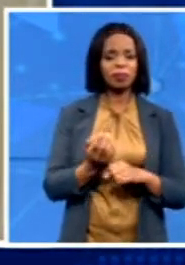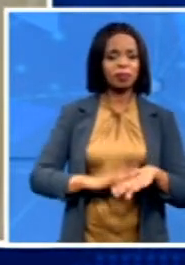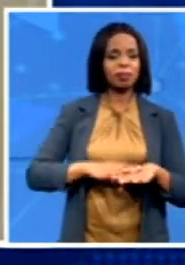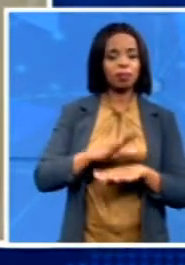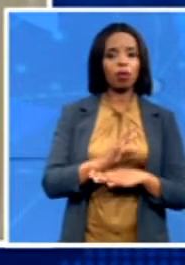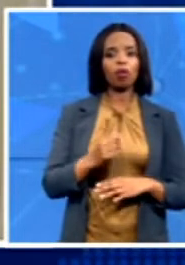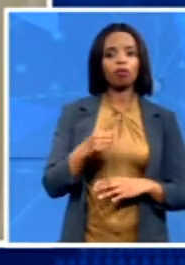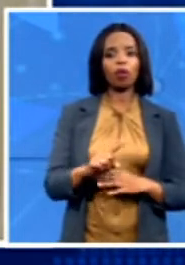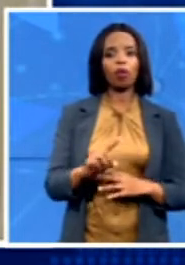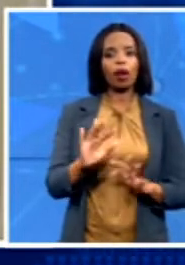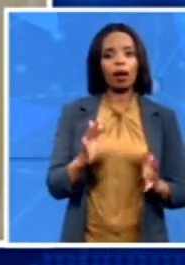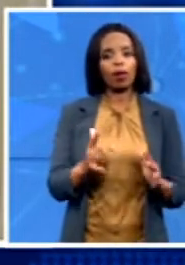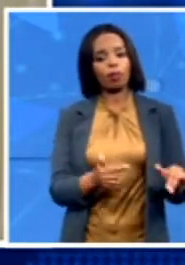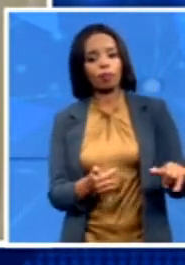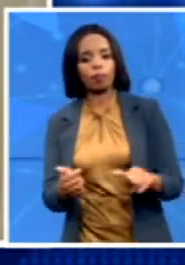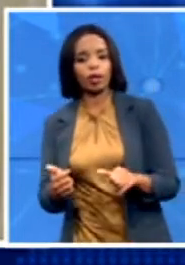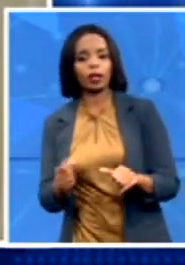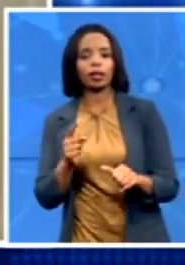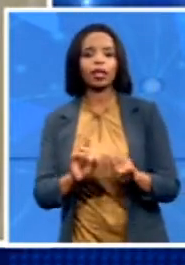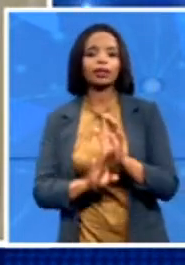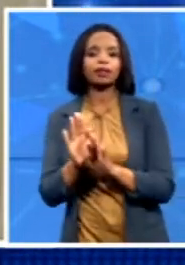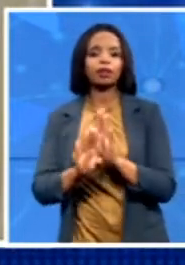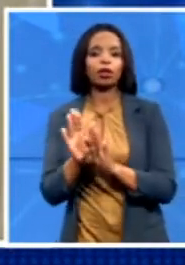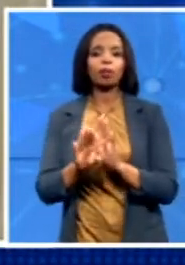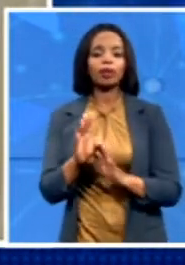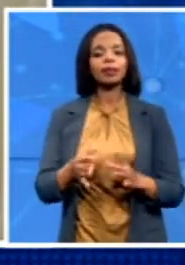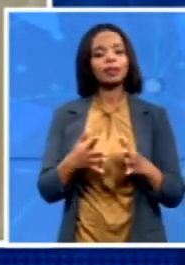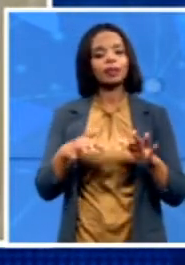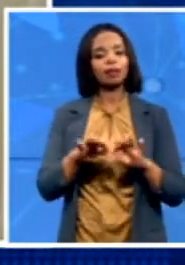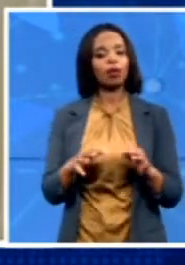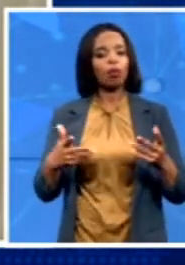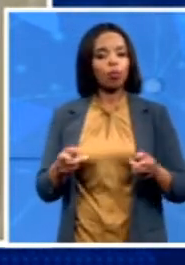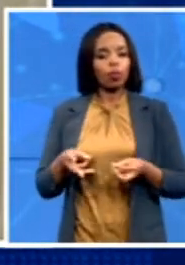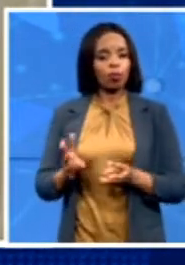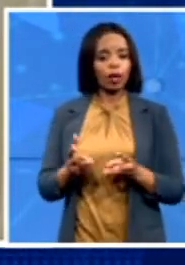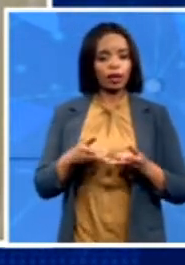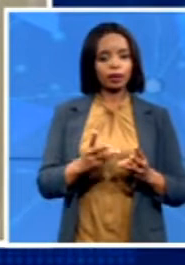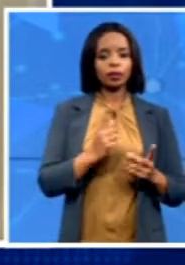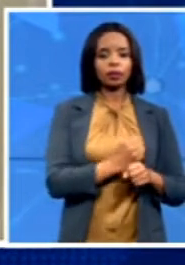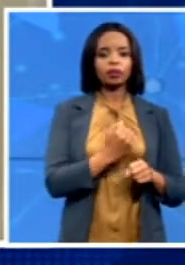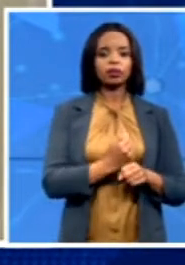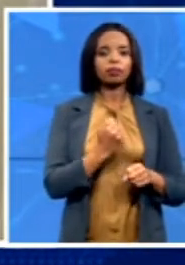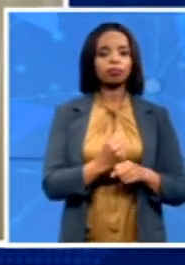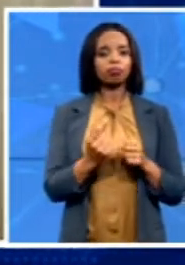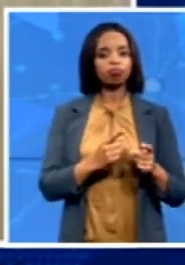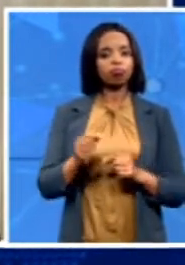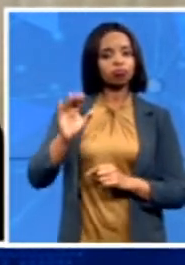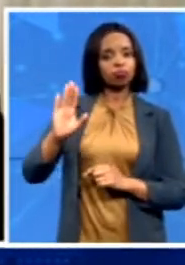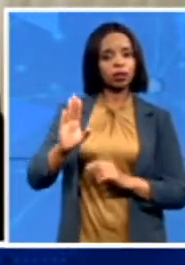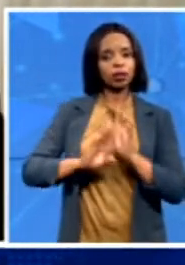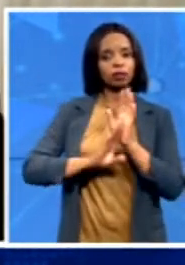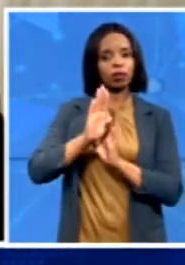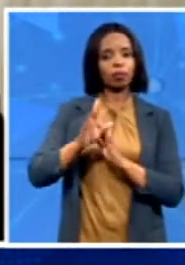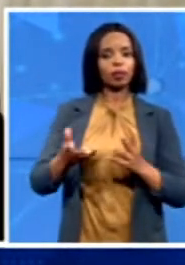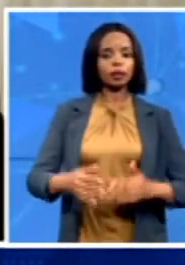back to the ways in which it was accelerating its development. It comes at an interesting time when there's